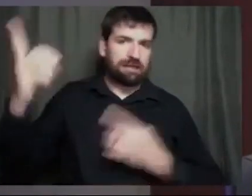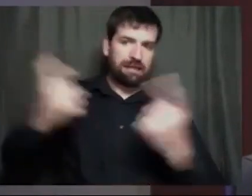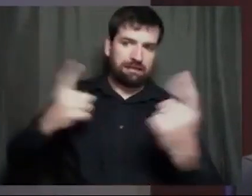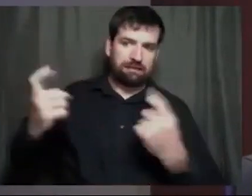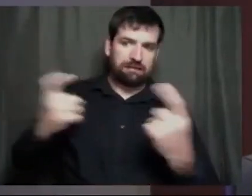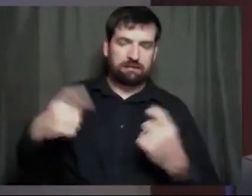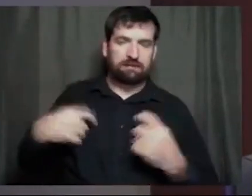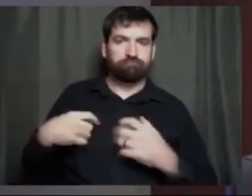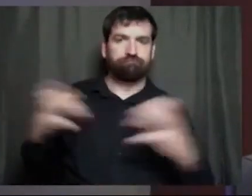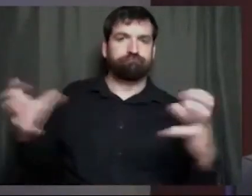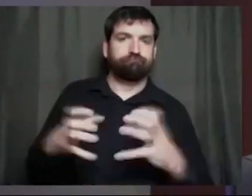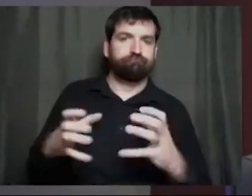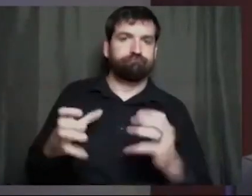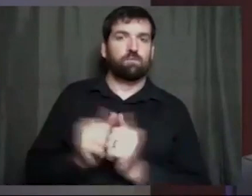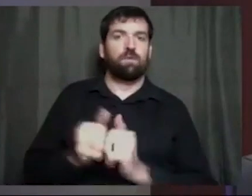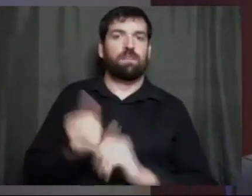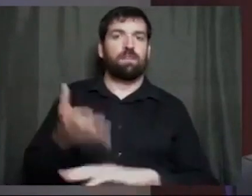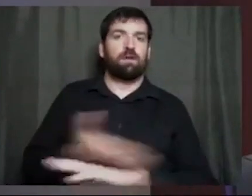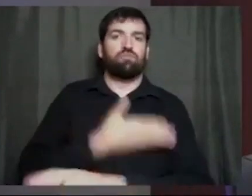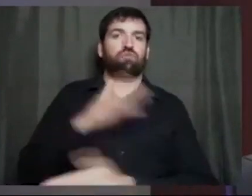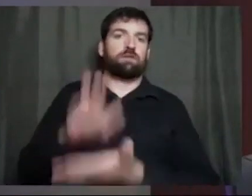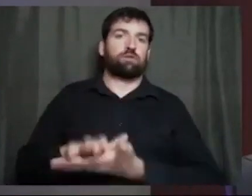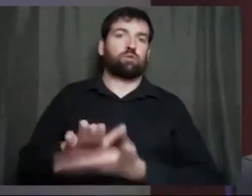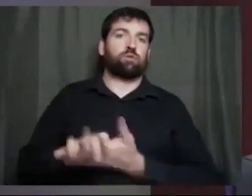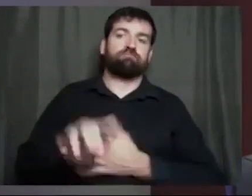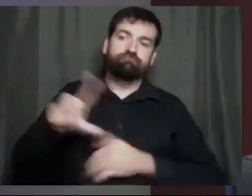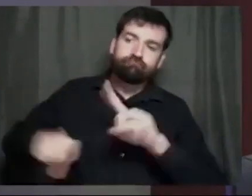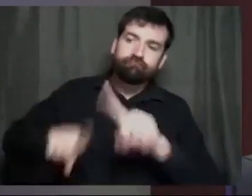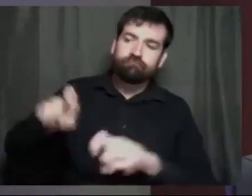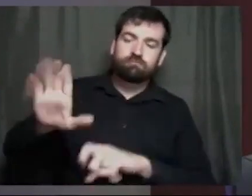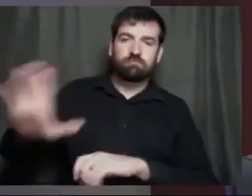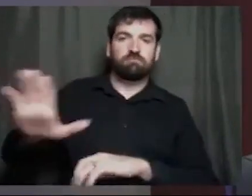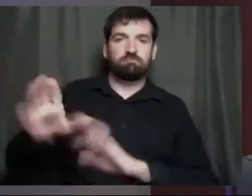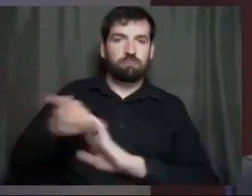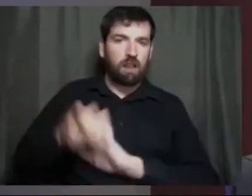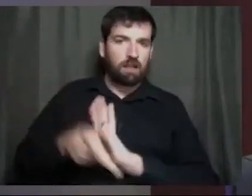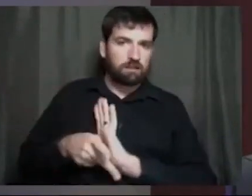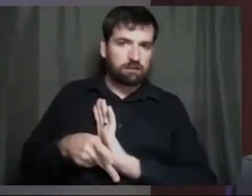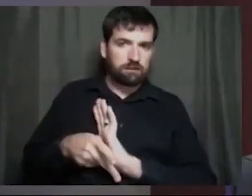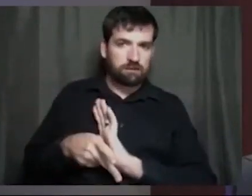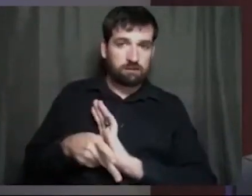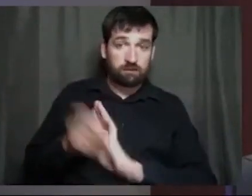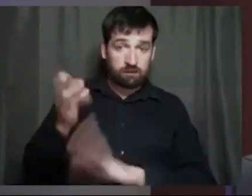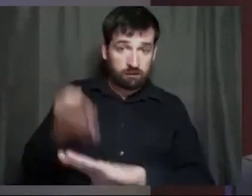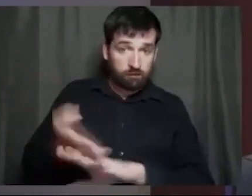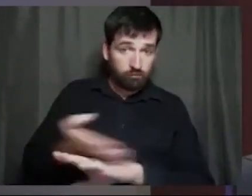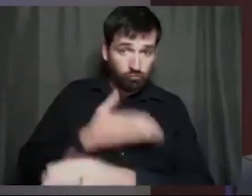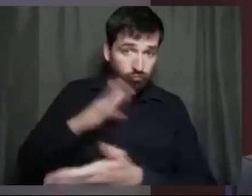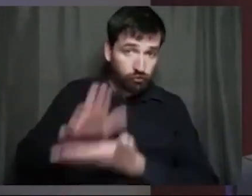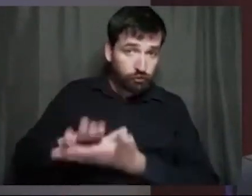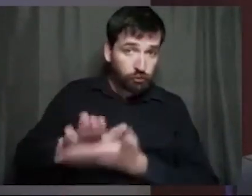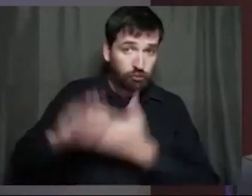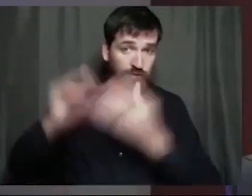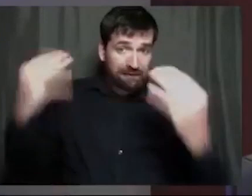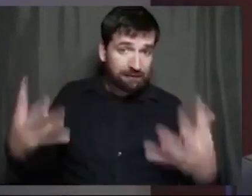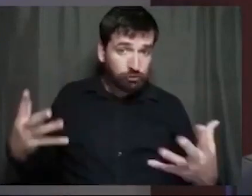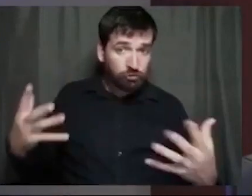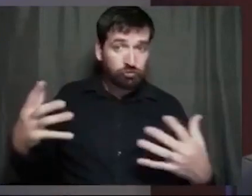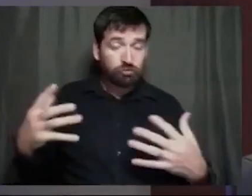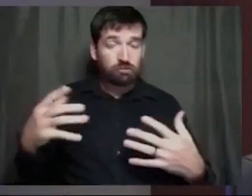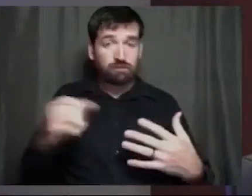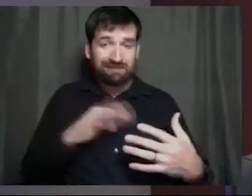preschool and find out what their policies are. So are all of the teachers and staff at the preschool vaccinated or not? What is